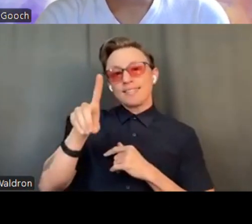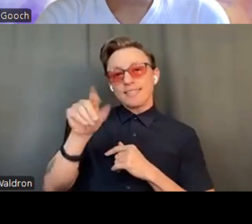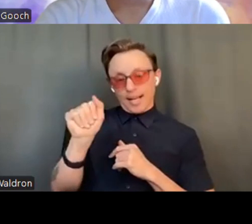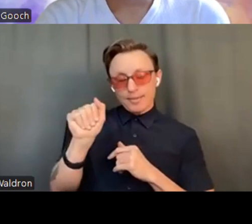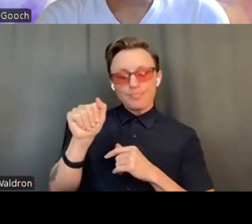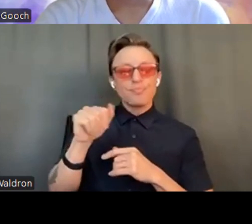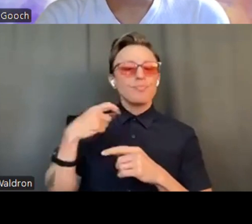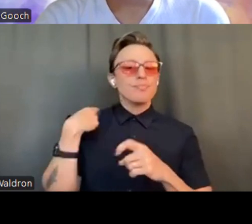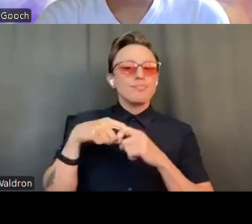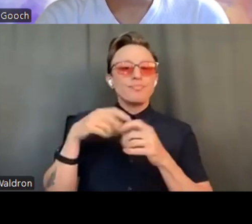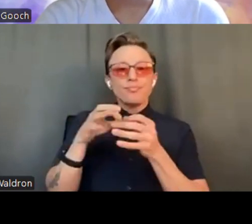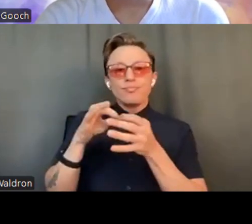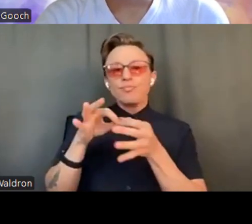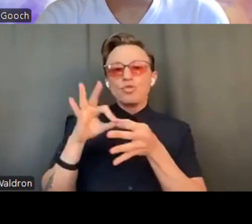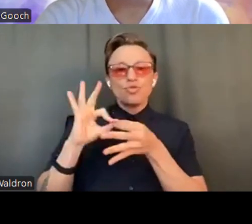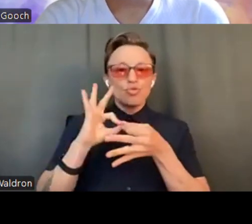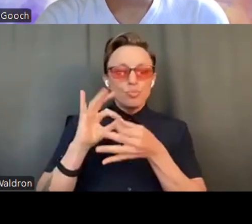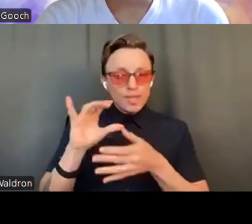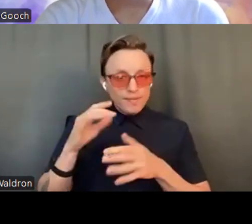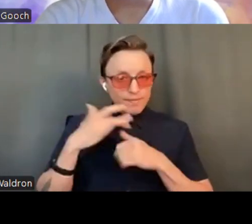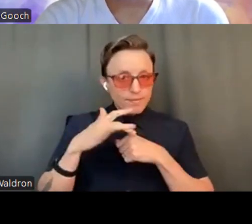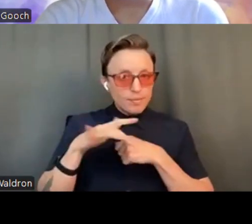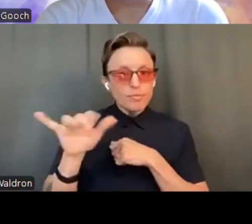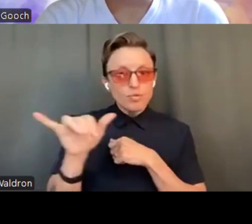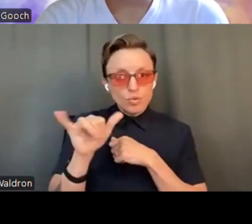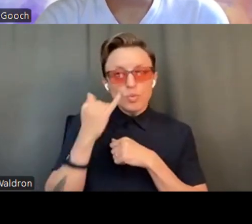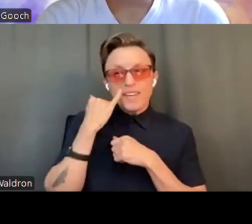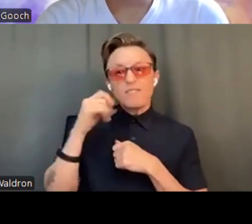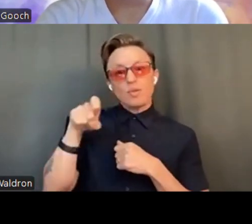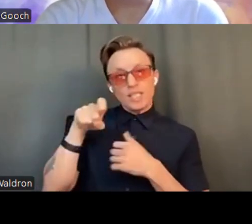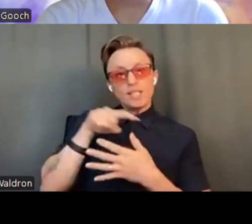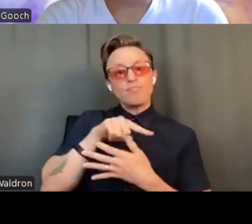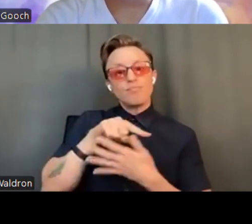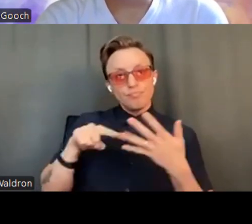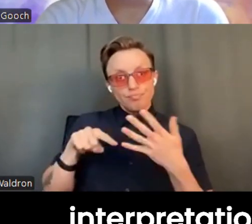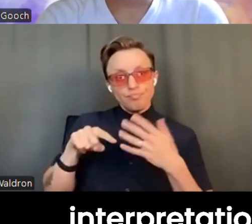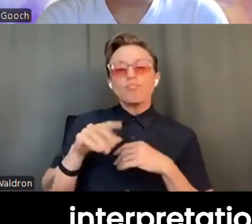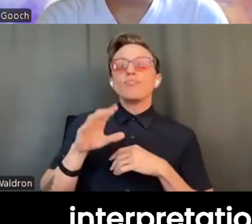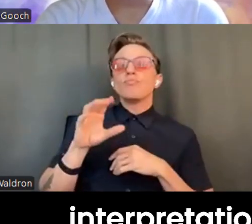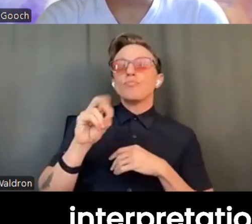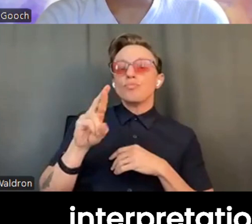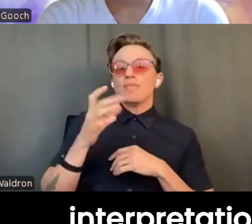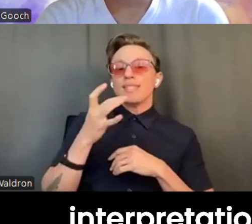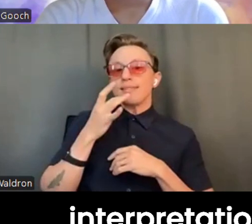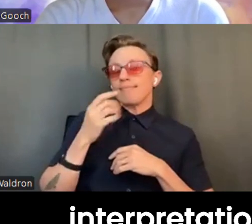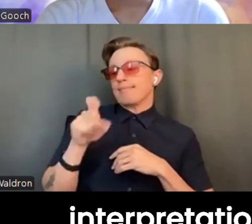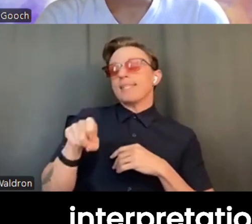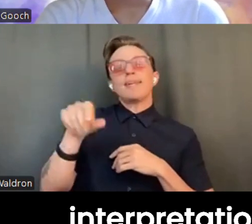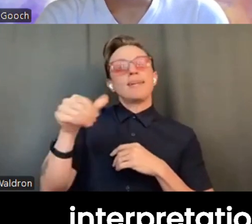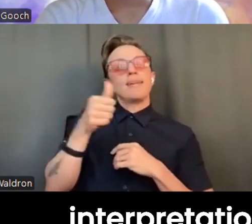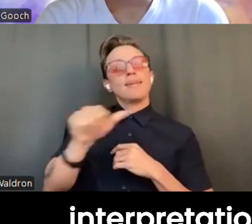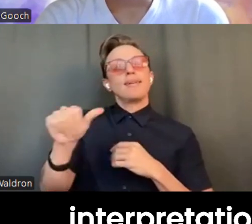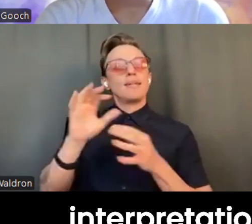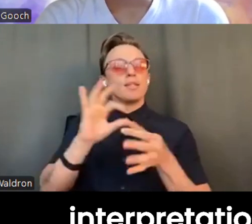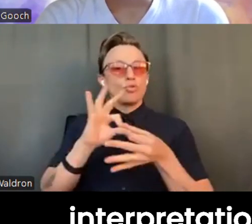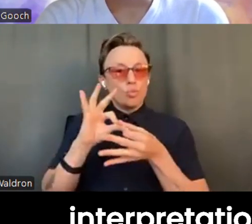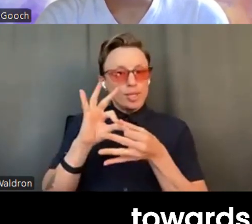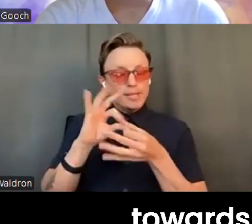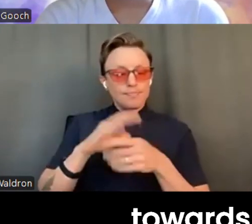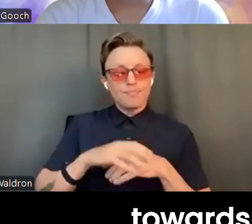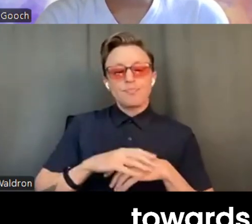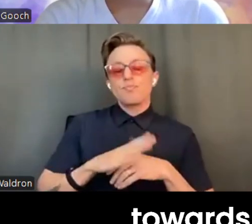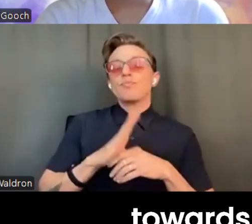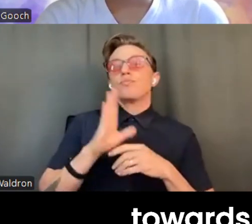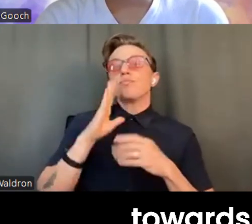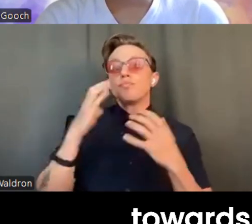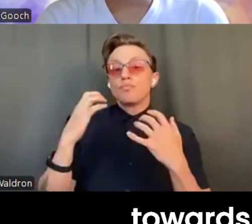Spanish translation available if you need any of those languages or need any interpretation. We'll have time for audience questions